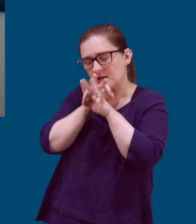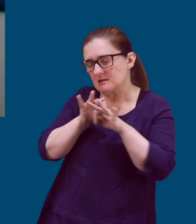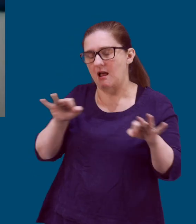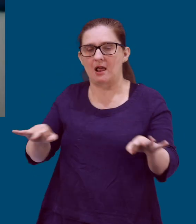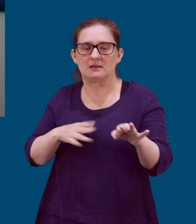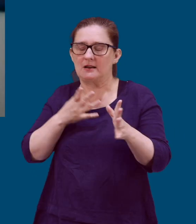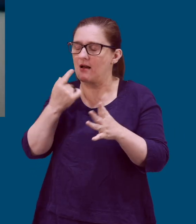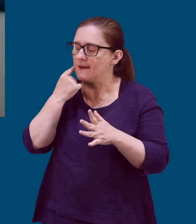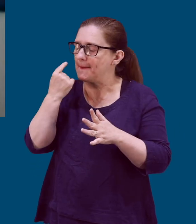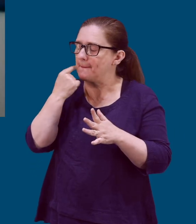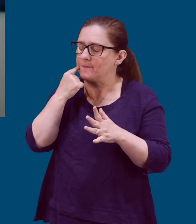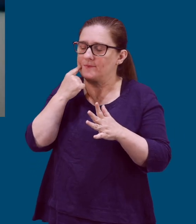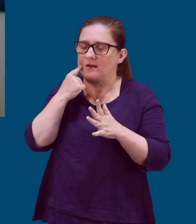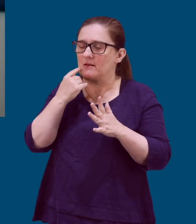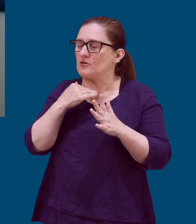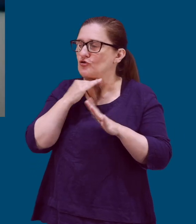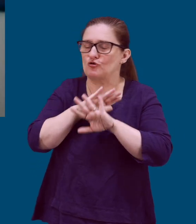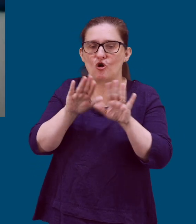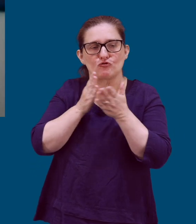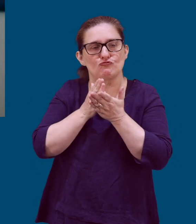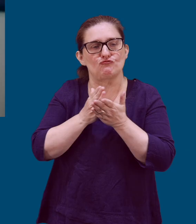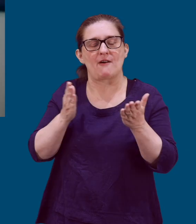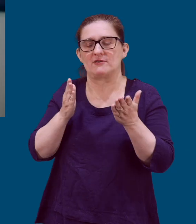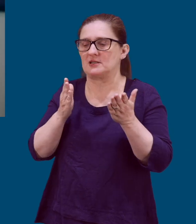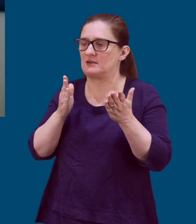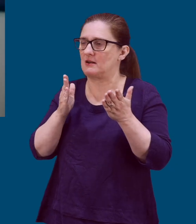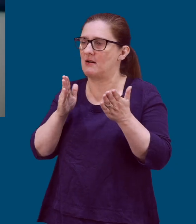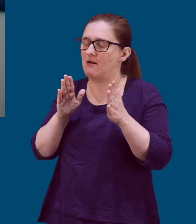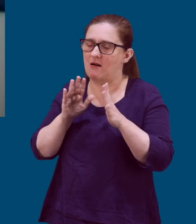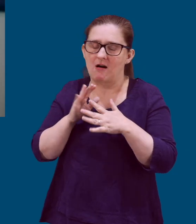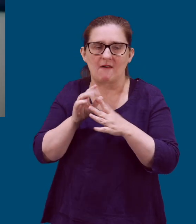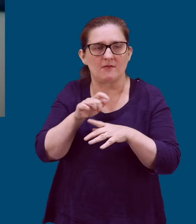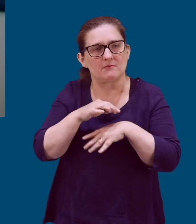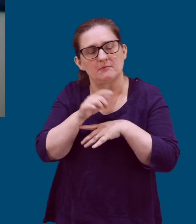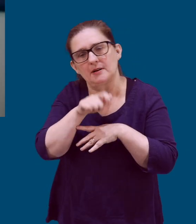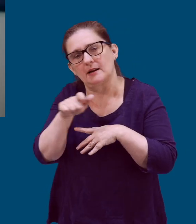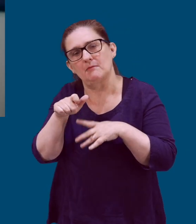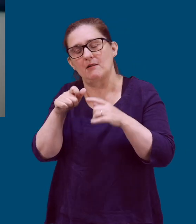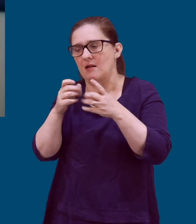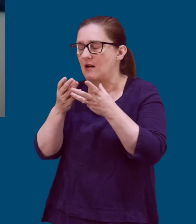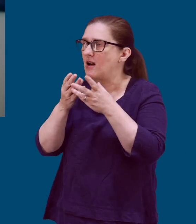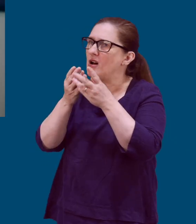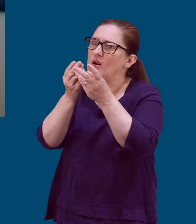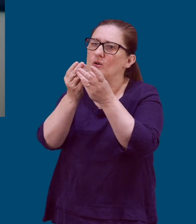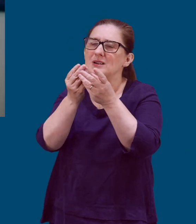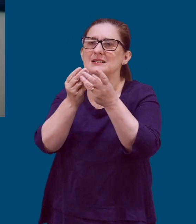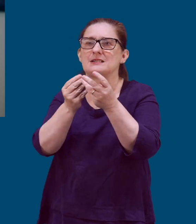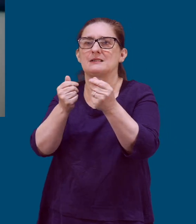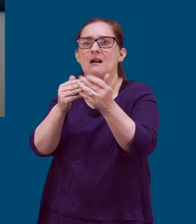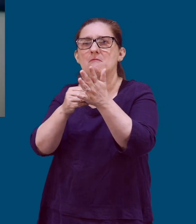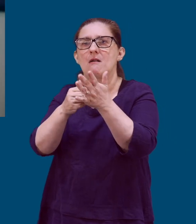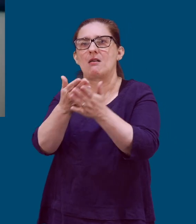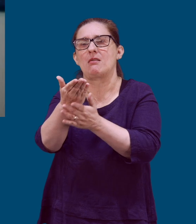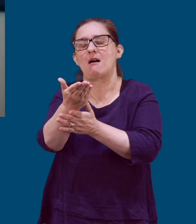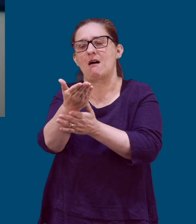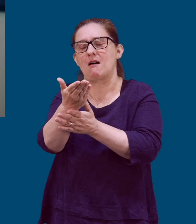our simple lack of reverence for sanctity of flesh, oh Slime Mother. May